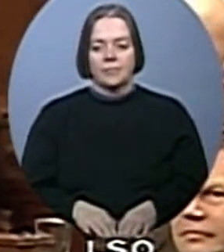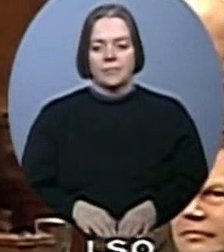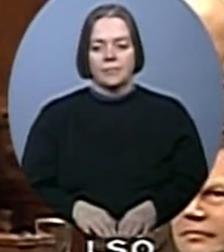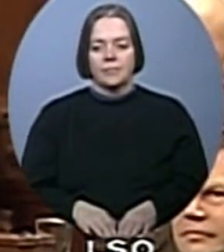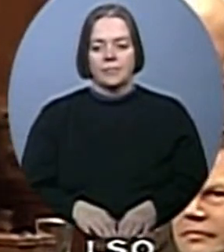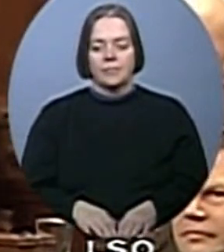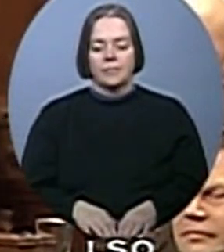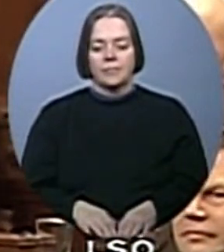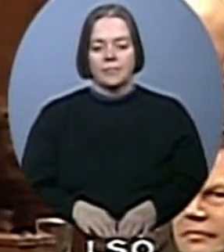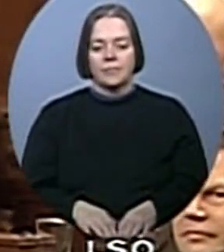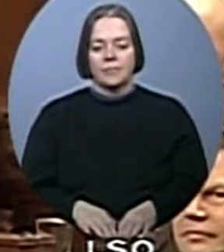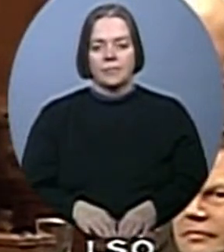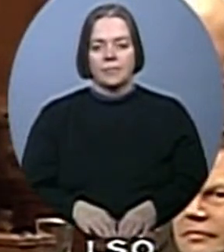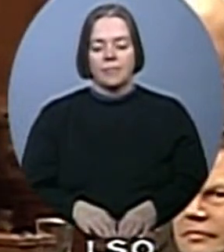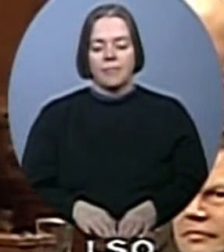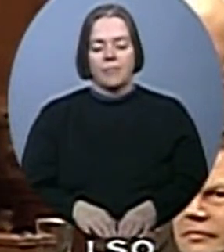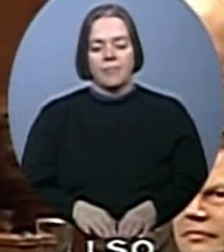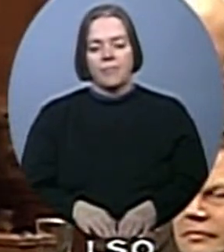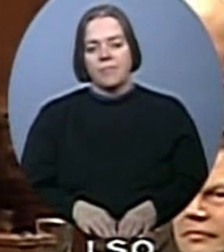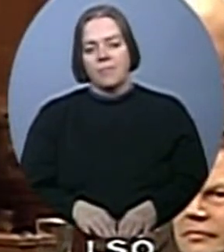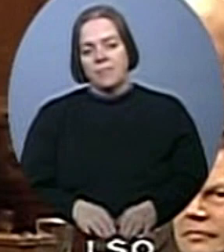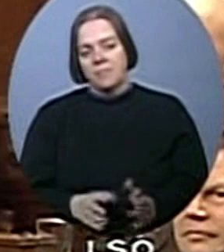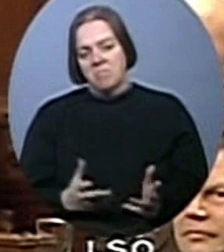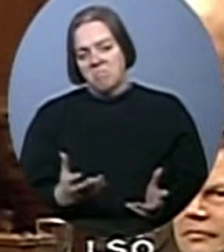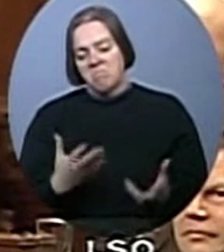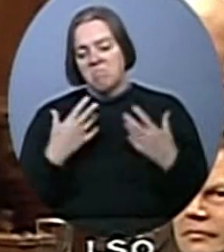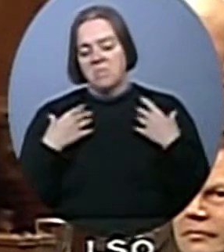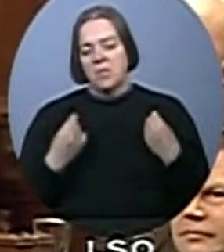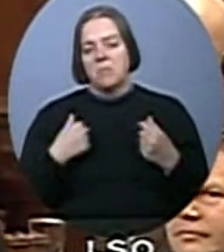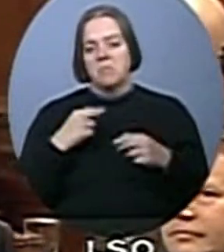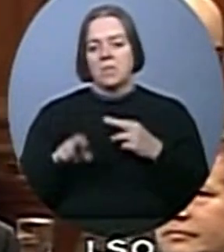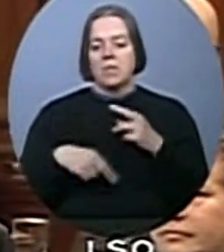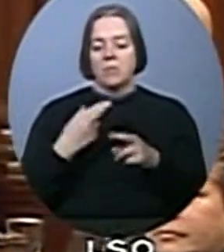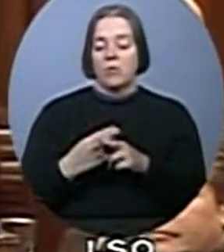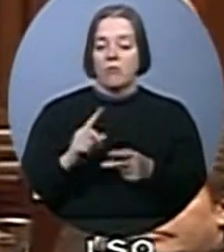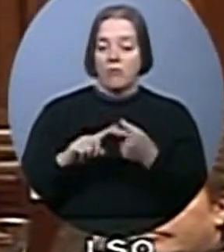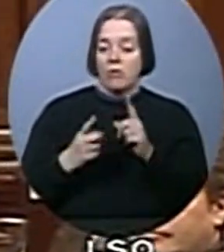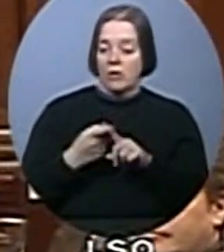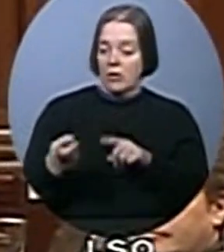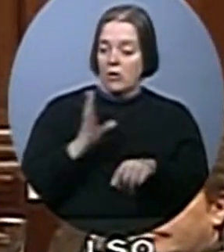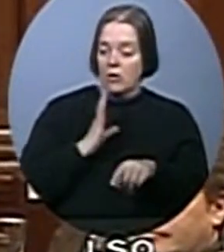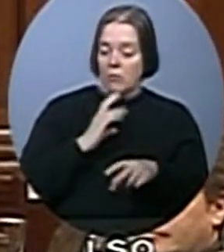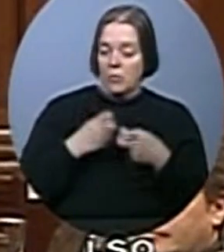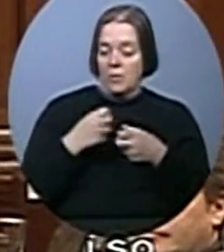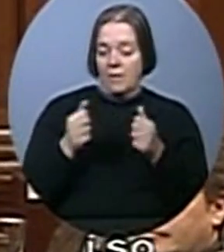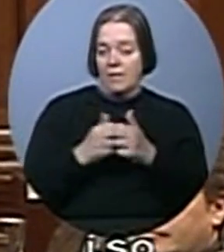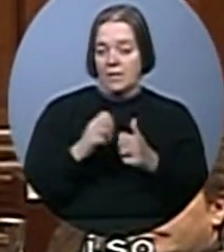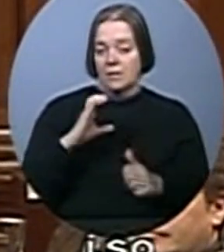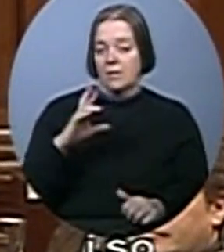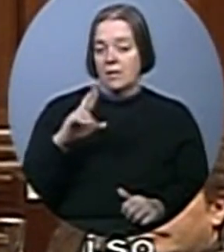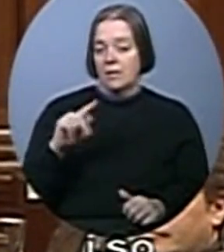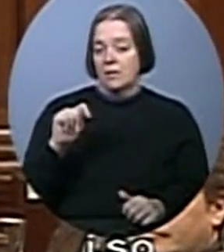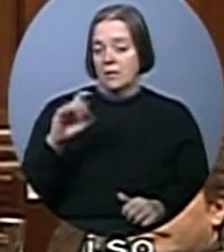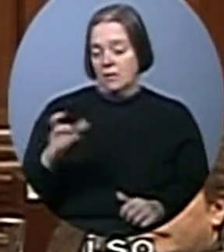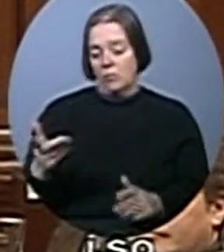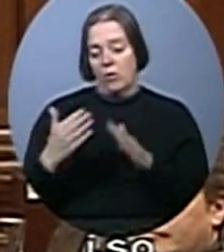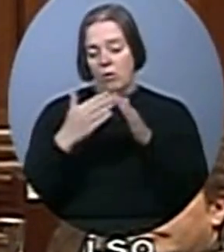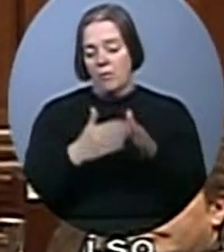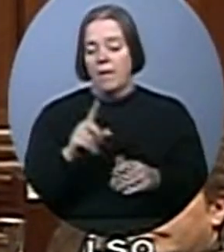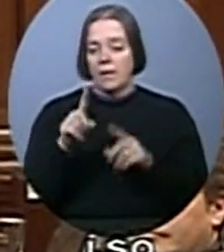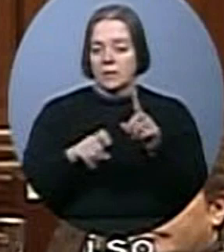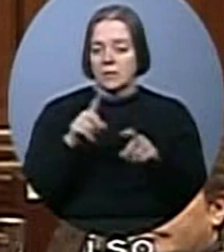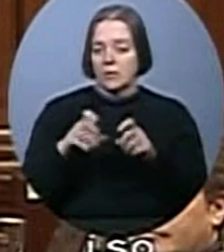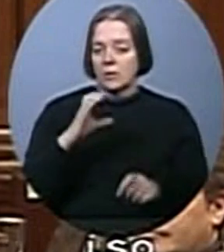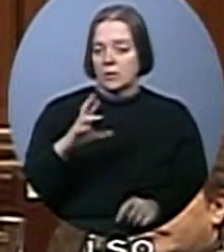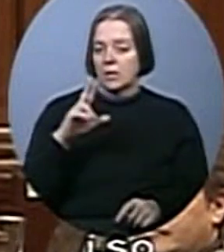I would just say very simply, Mr. Speaker, if my honourable colleague has a problem with the CRTC, he should address it to the CRTC. If journalists in question have a question with the CRTC, they should